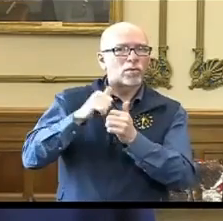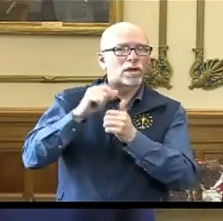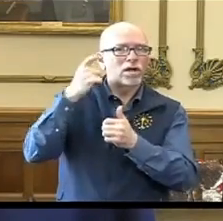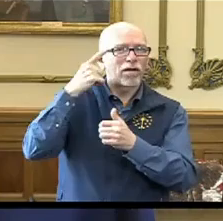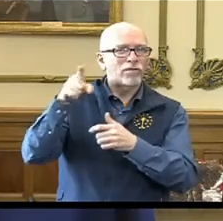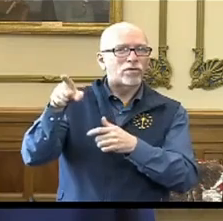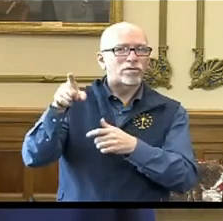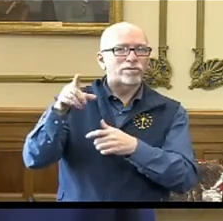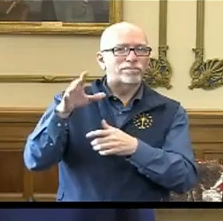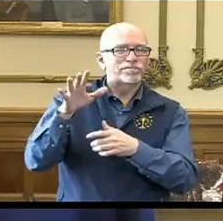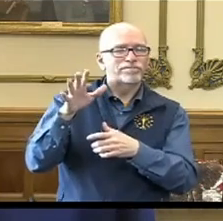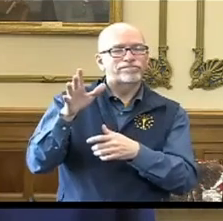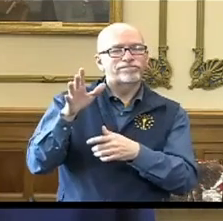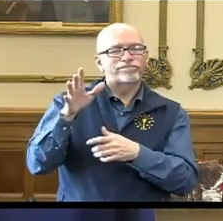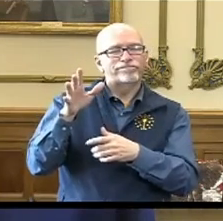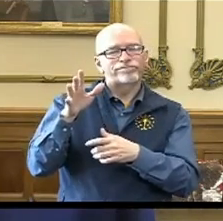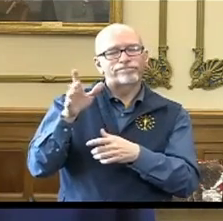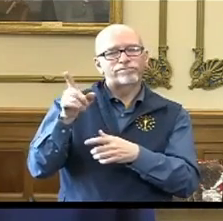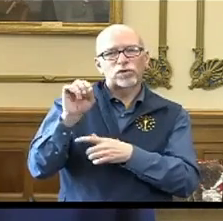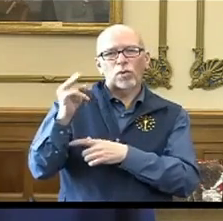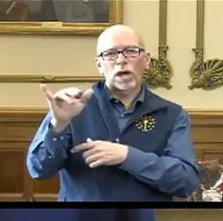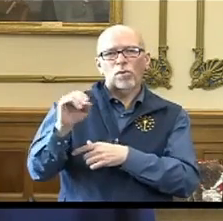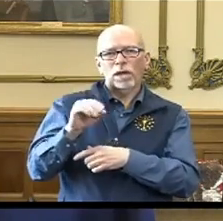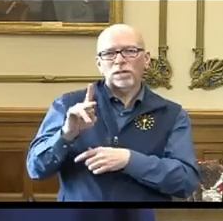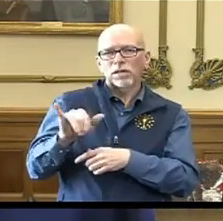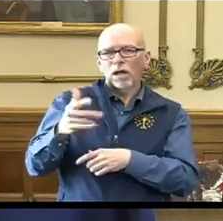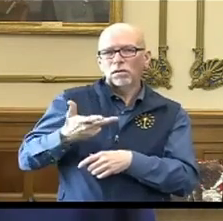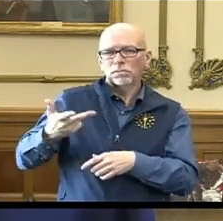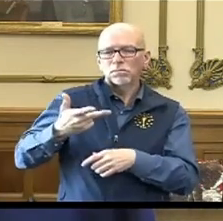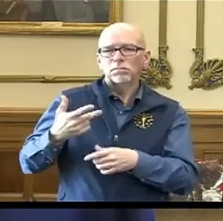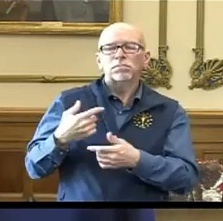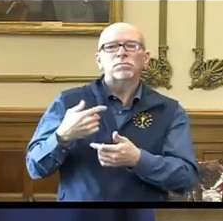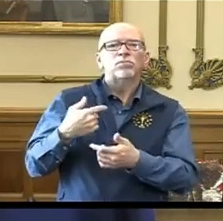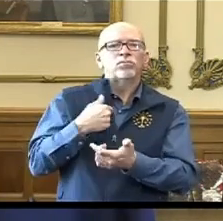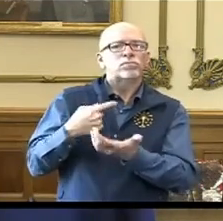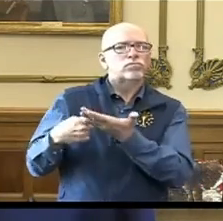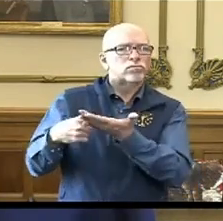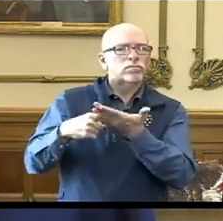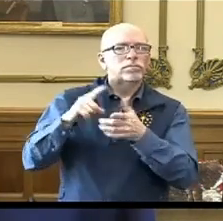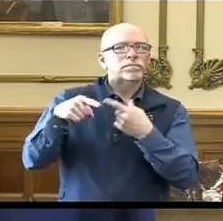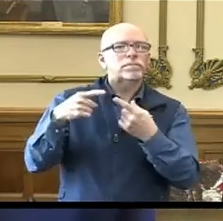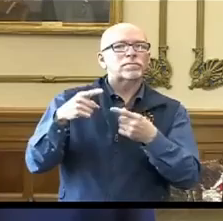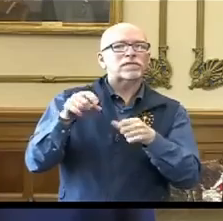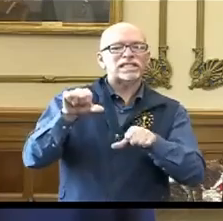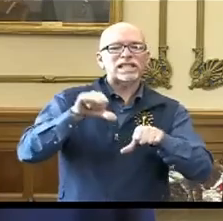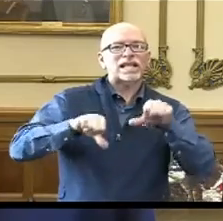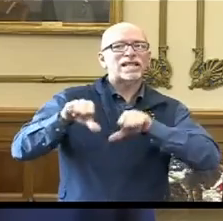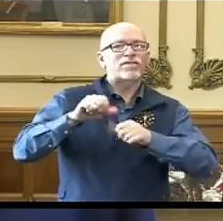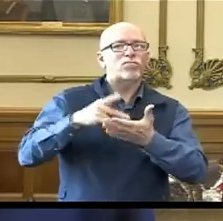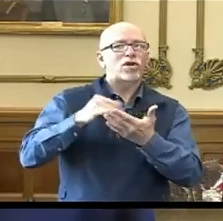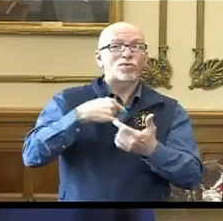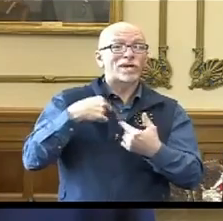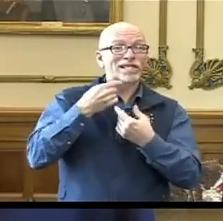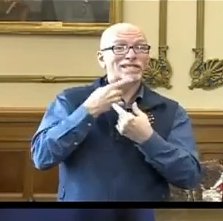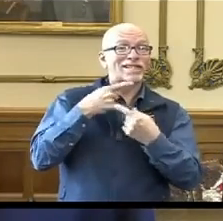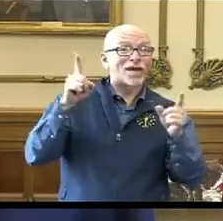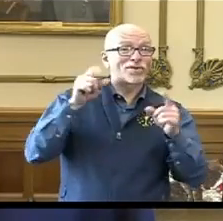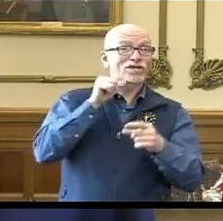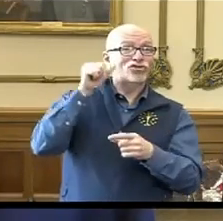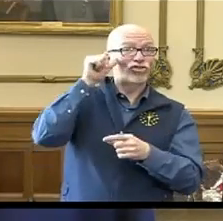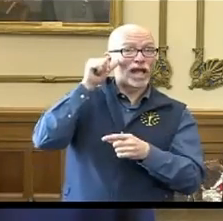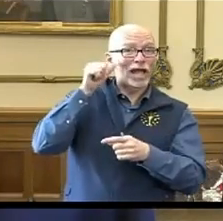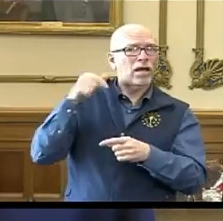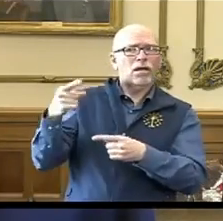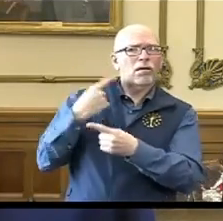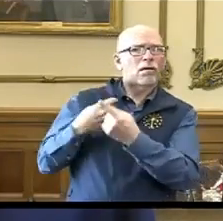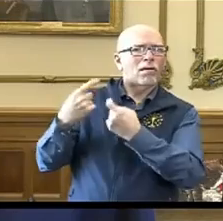governor of Ohio and Kentucky talking about the scientific project that we announced just yesterday. This